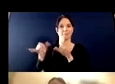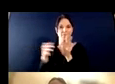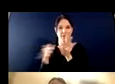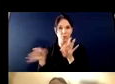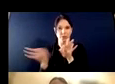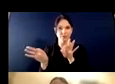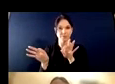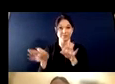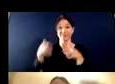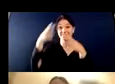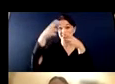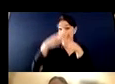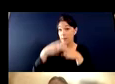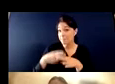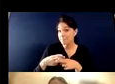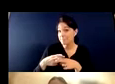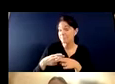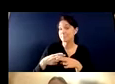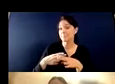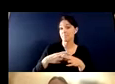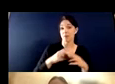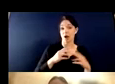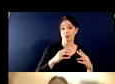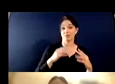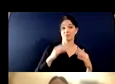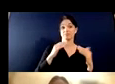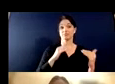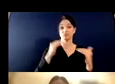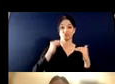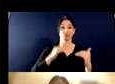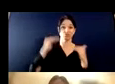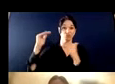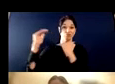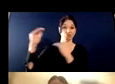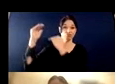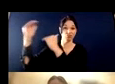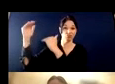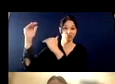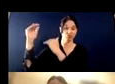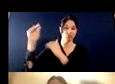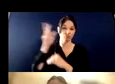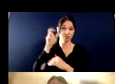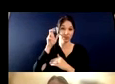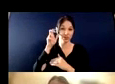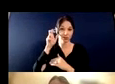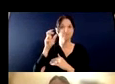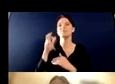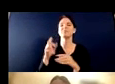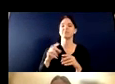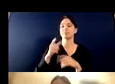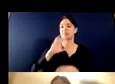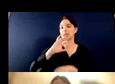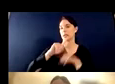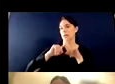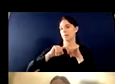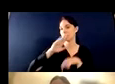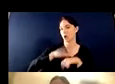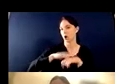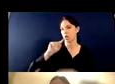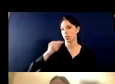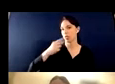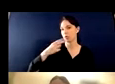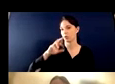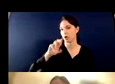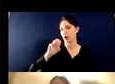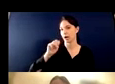the degrees of the hearing differences are based on the particular hearing threshold level. So pictured here